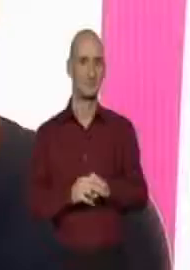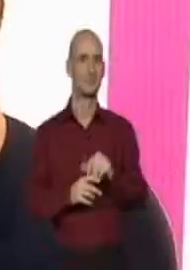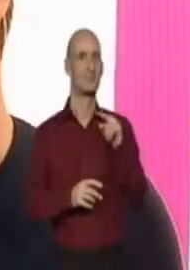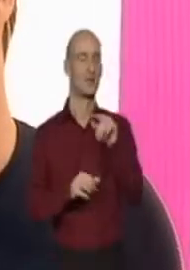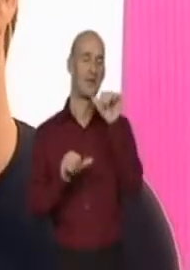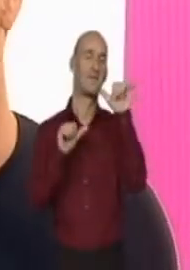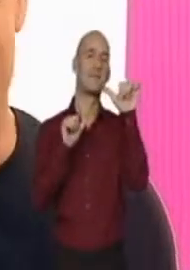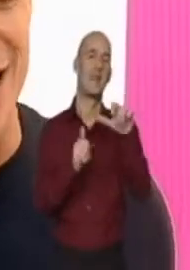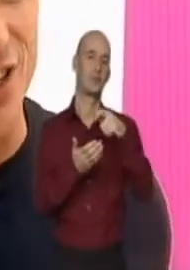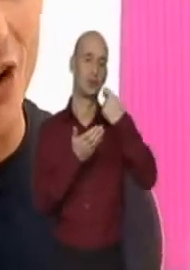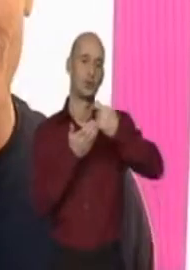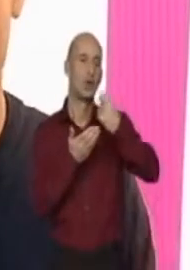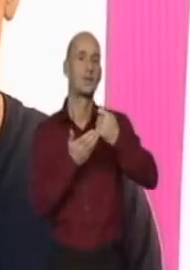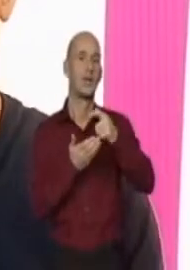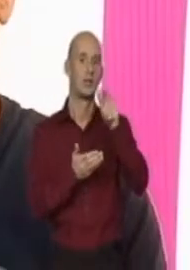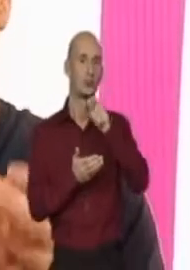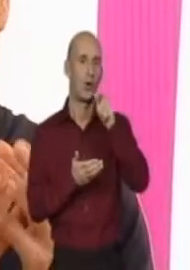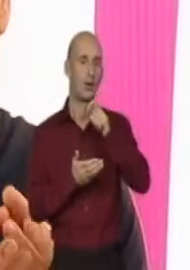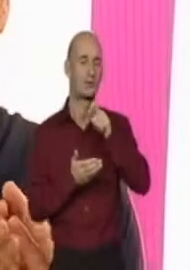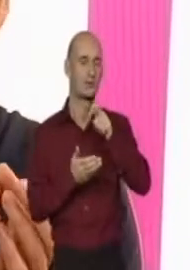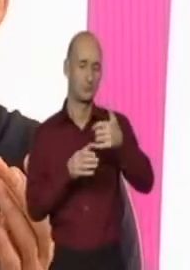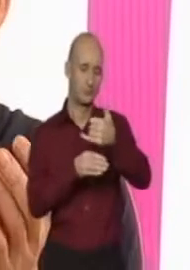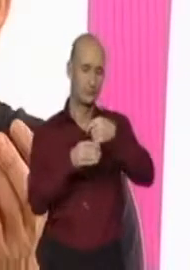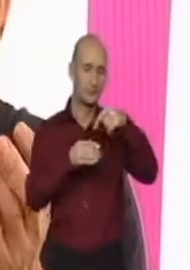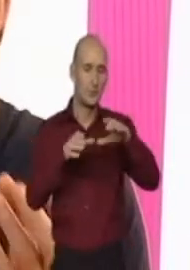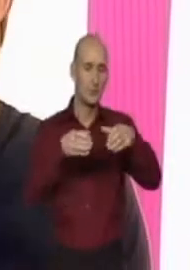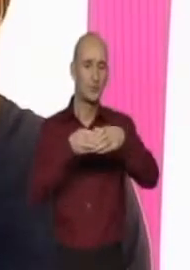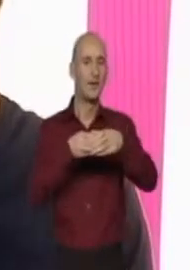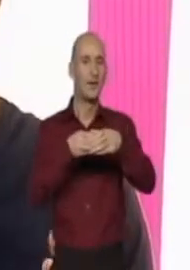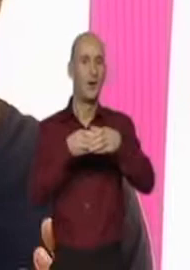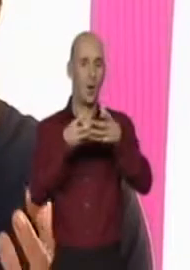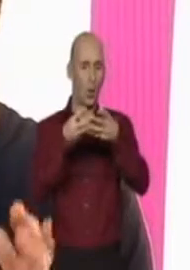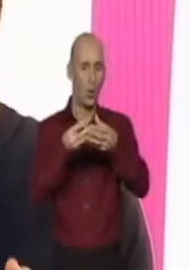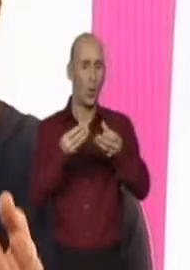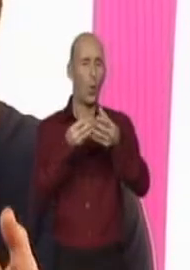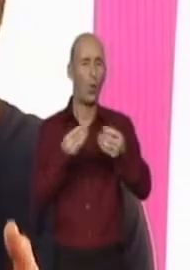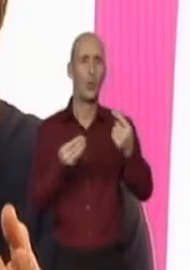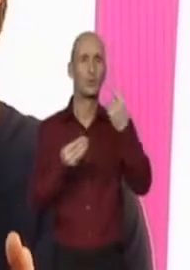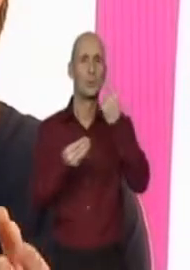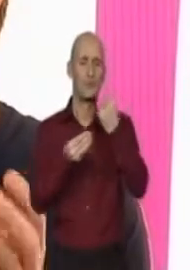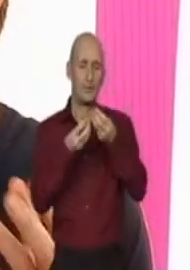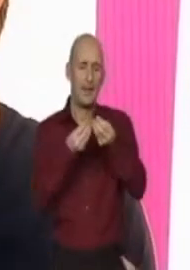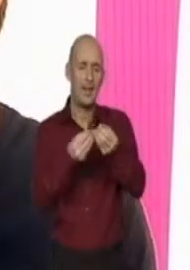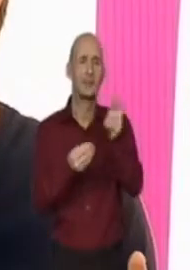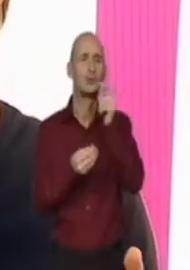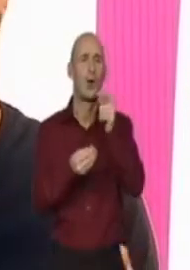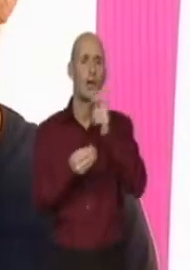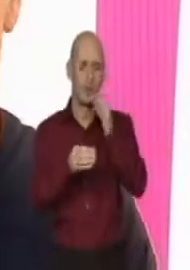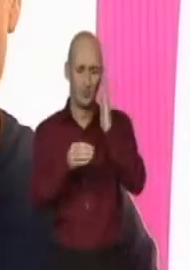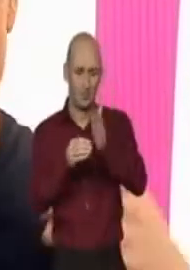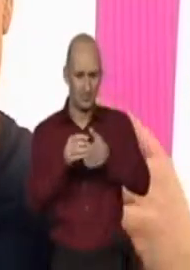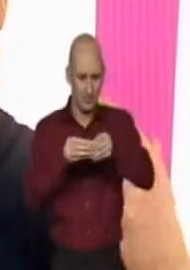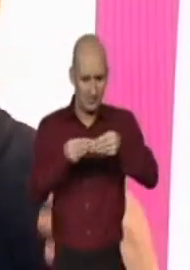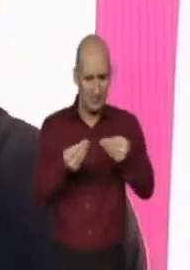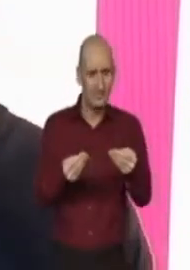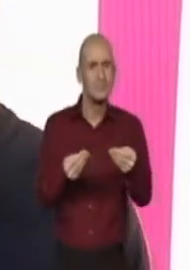favourite desserts, actually. It's a chocolate fondant, which is one of those puddings that just oozes soft melted chocolate when you burst it, and